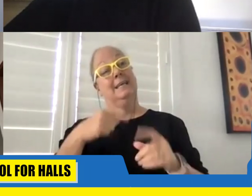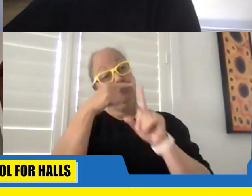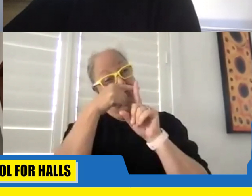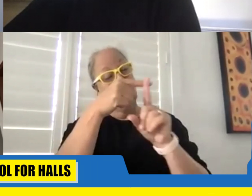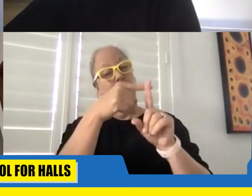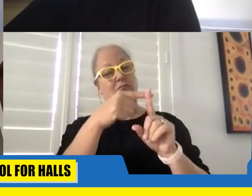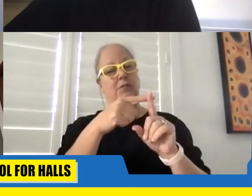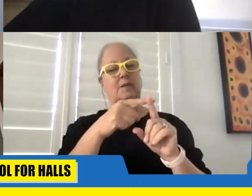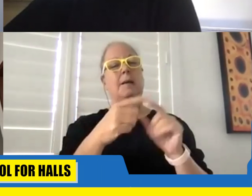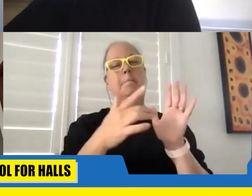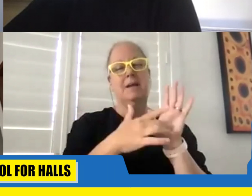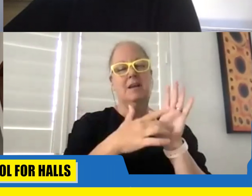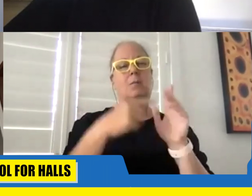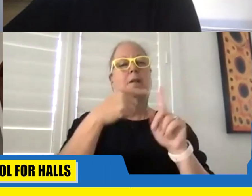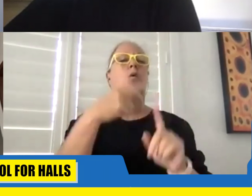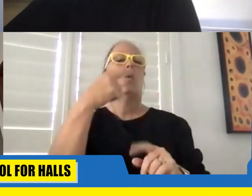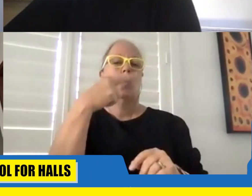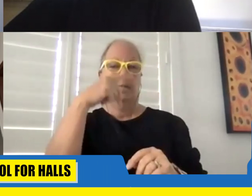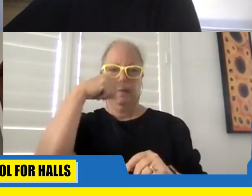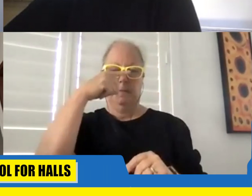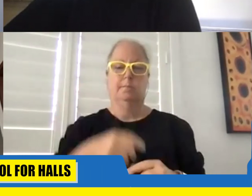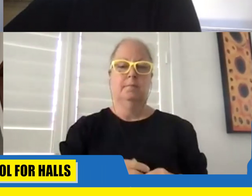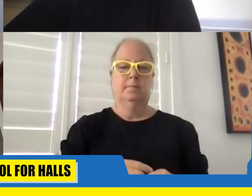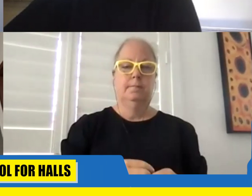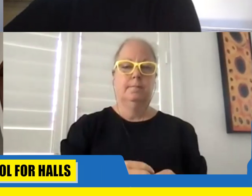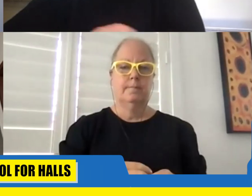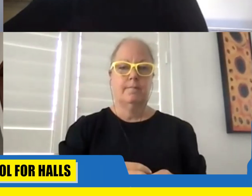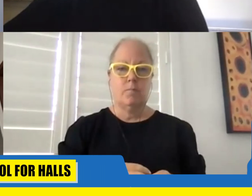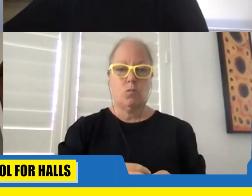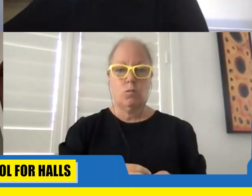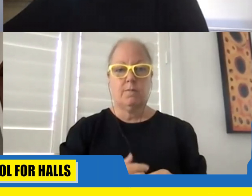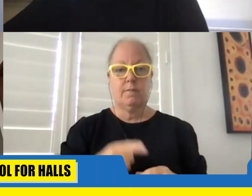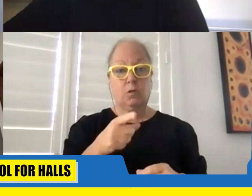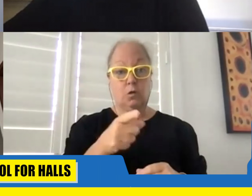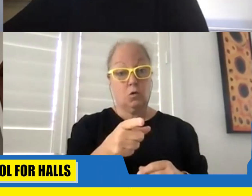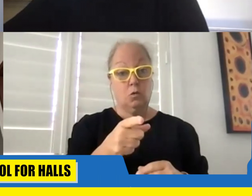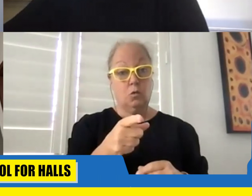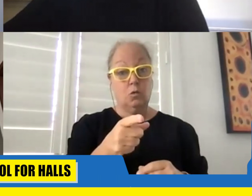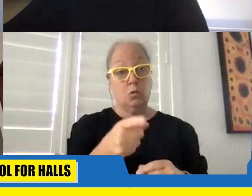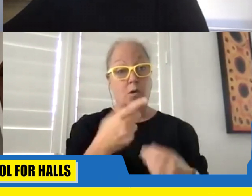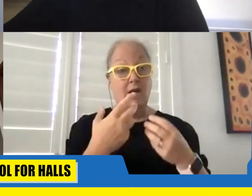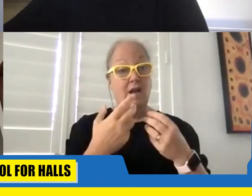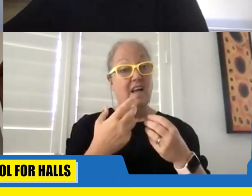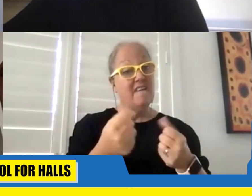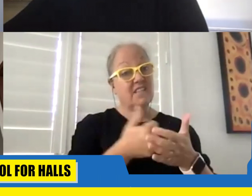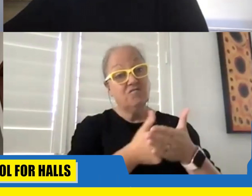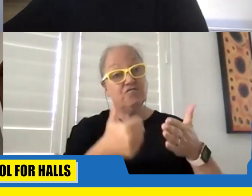is middle and older people. And has that been pretty consistent over your time